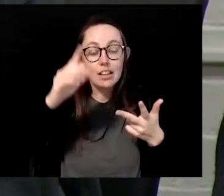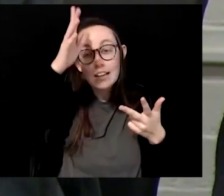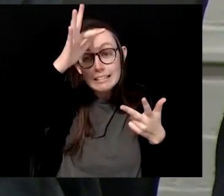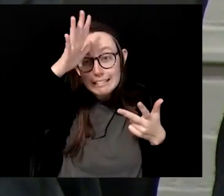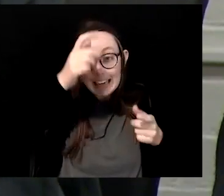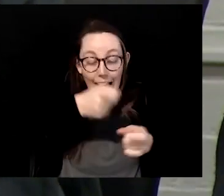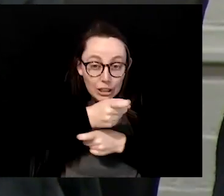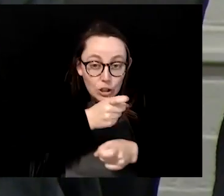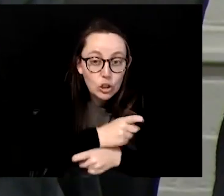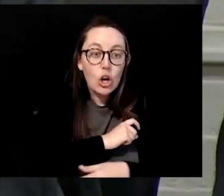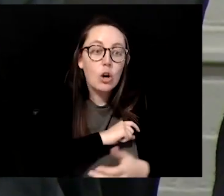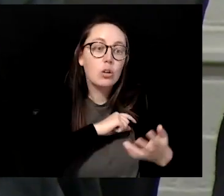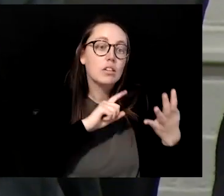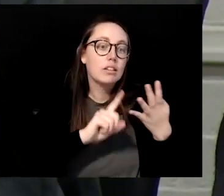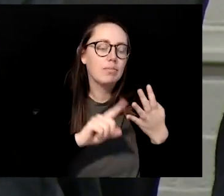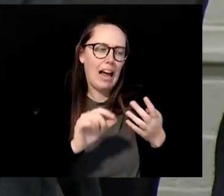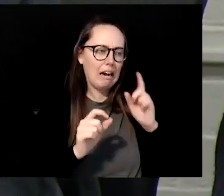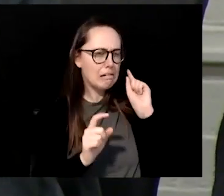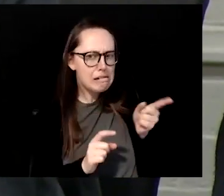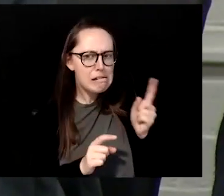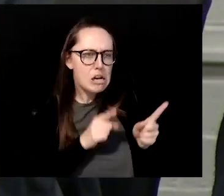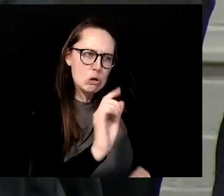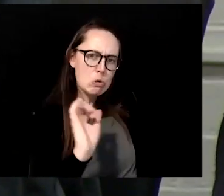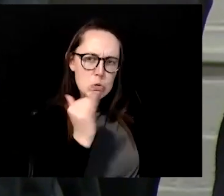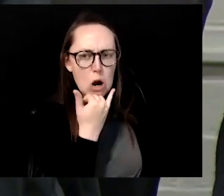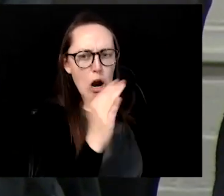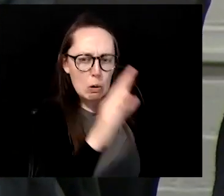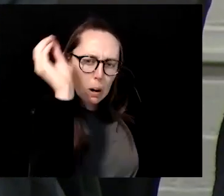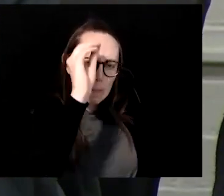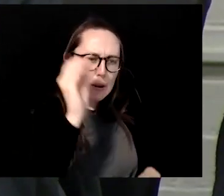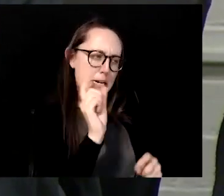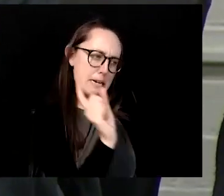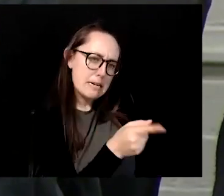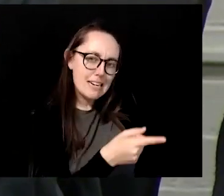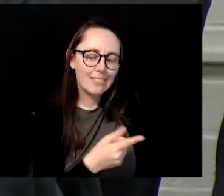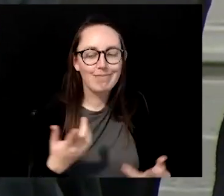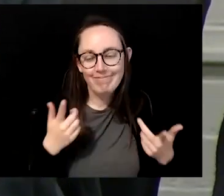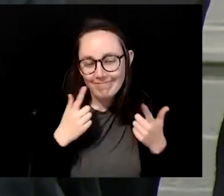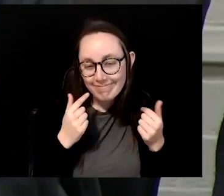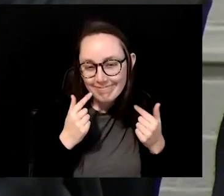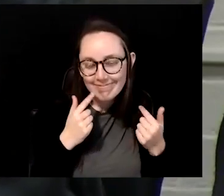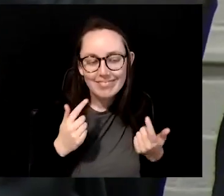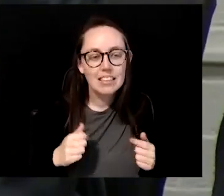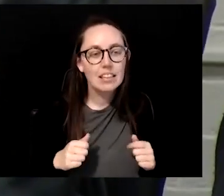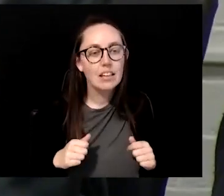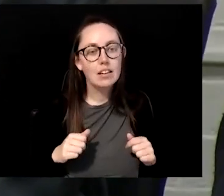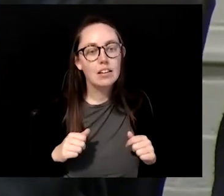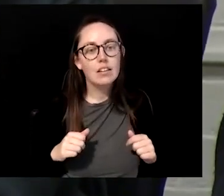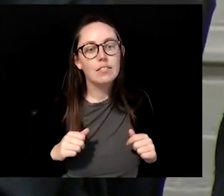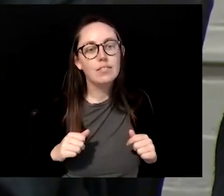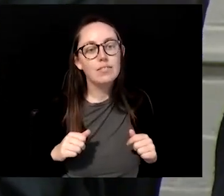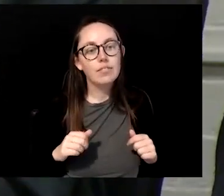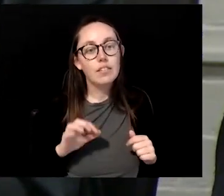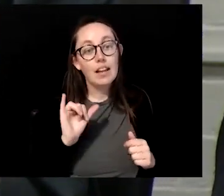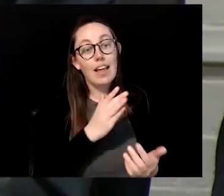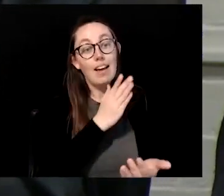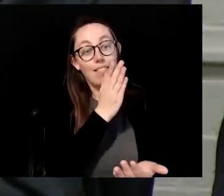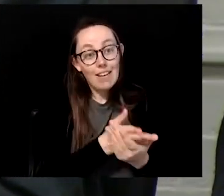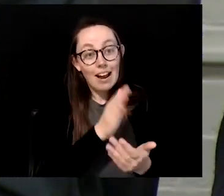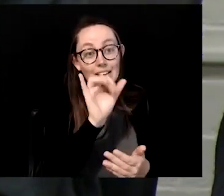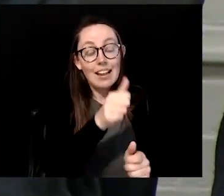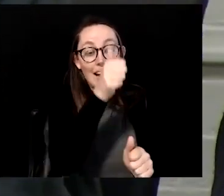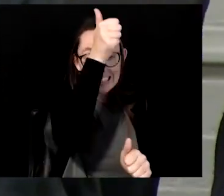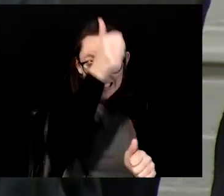in your opinions and the fact I have to say this that each and every one of you can somehow manage to be wrong exactly